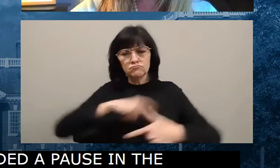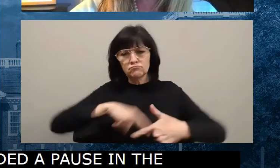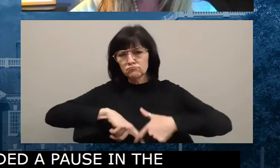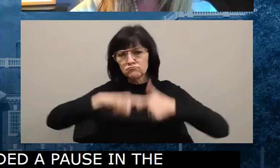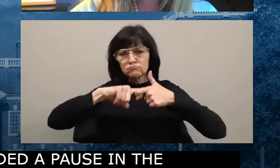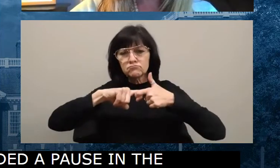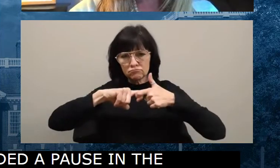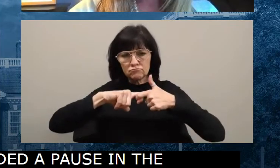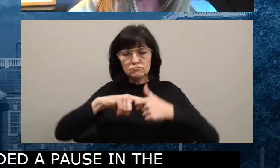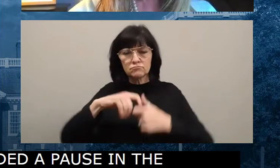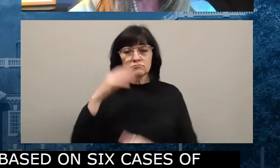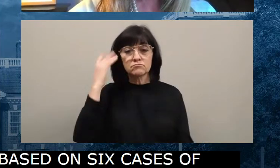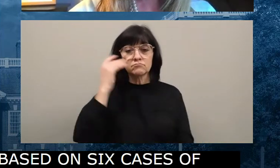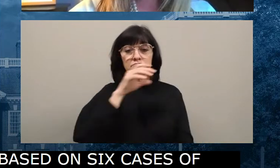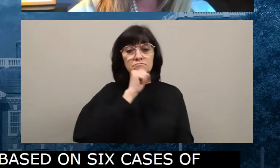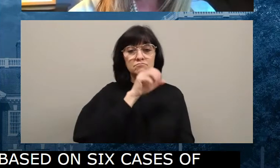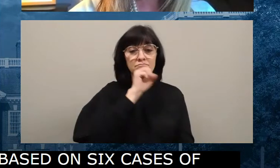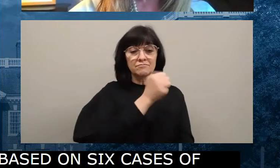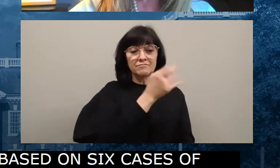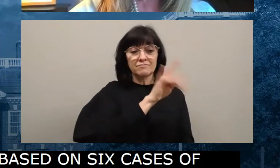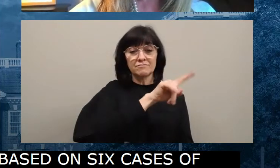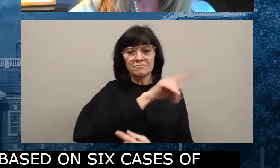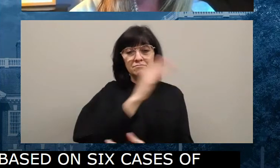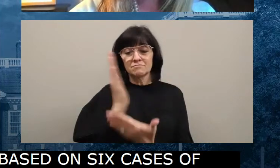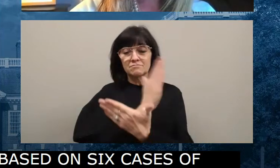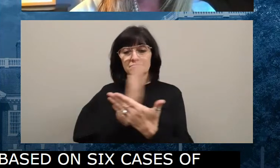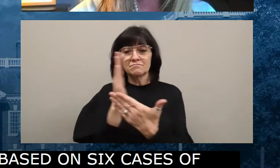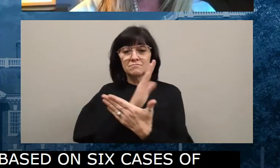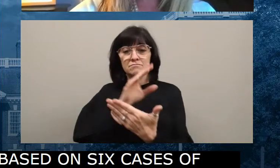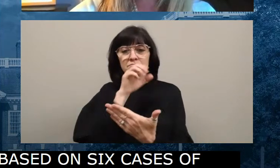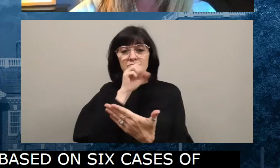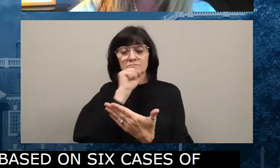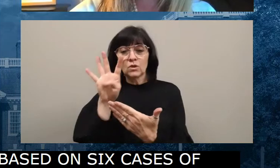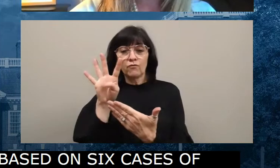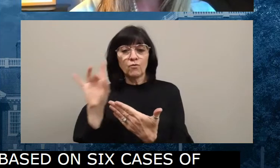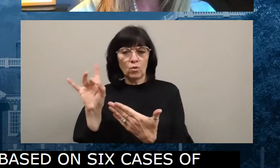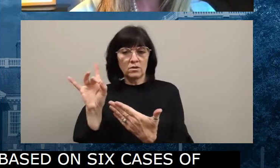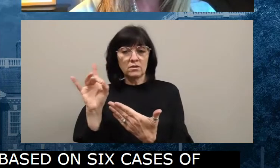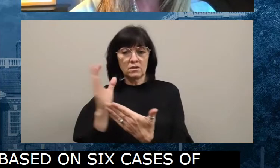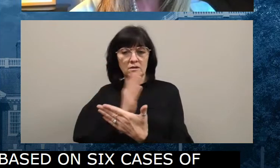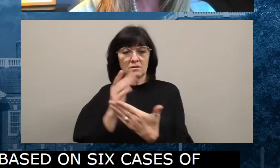aged 18 to 48 who had recently